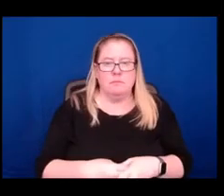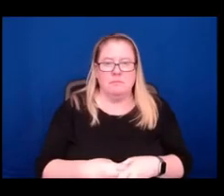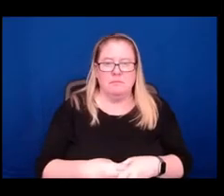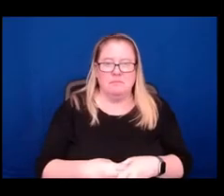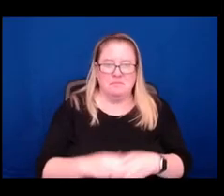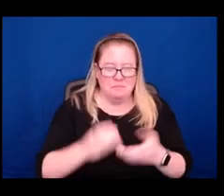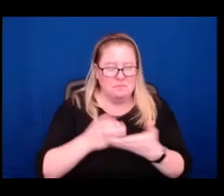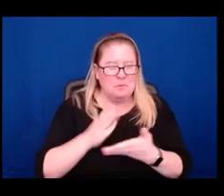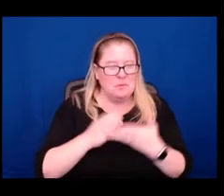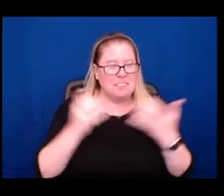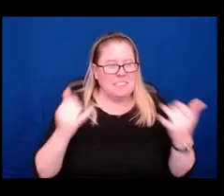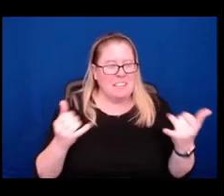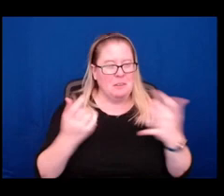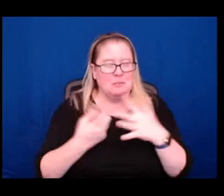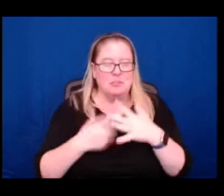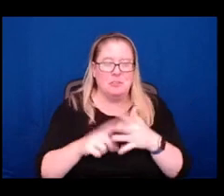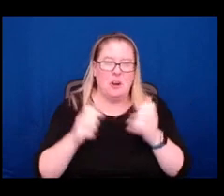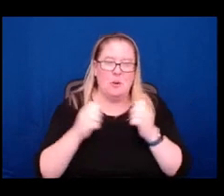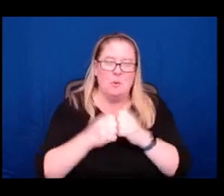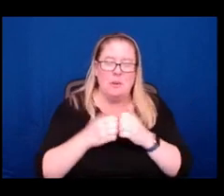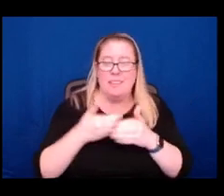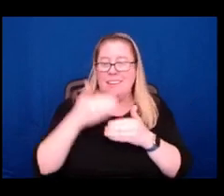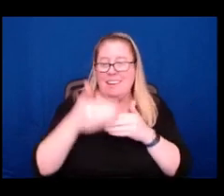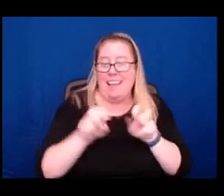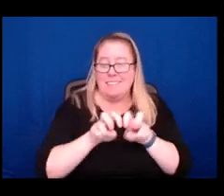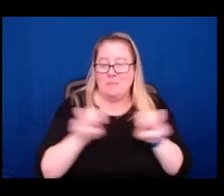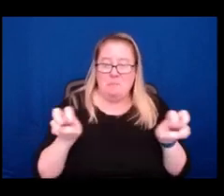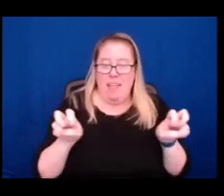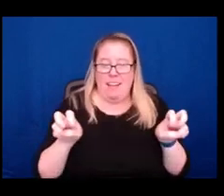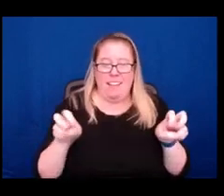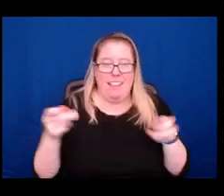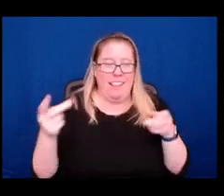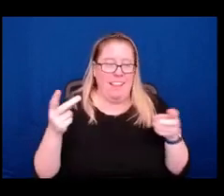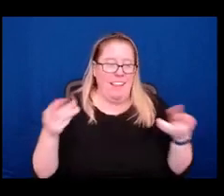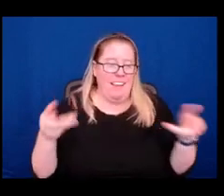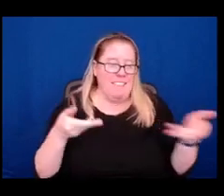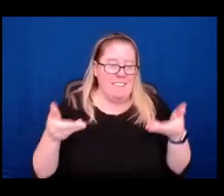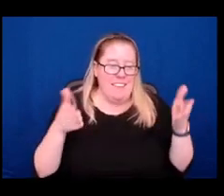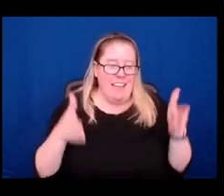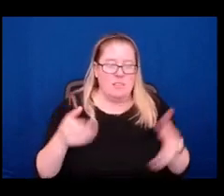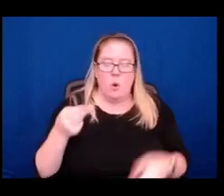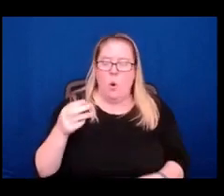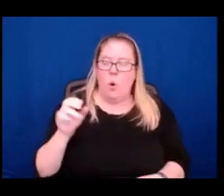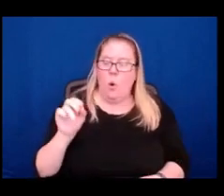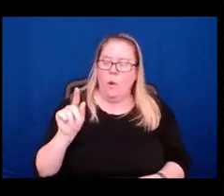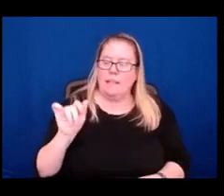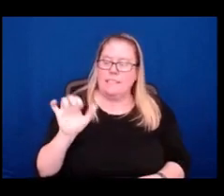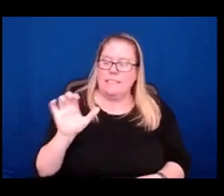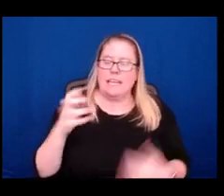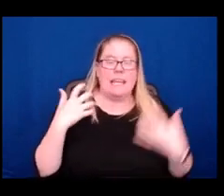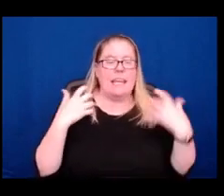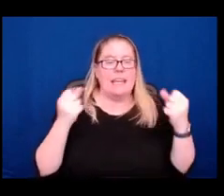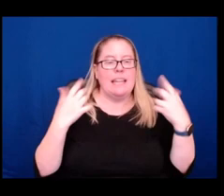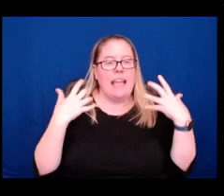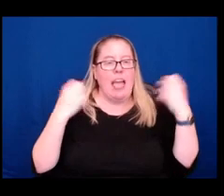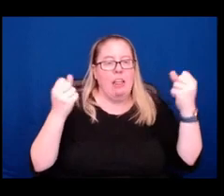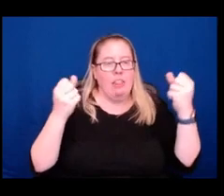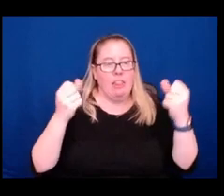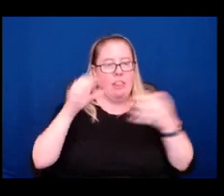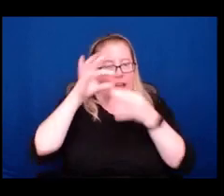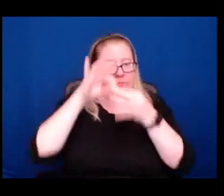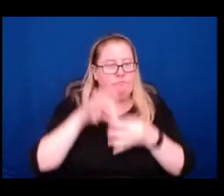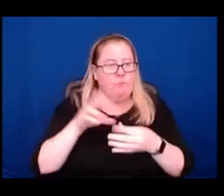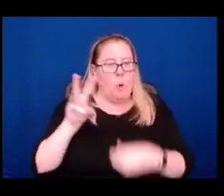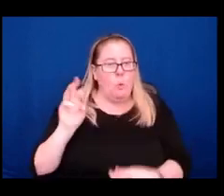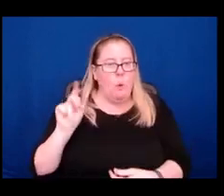it's time for us to get started with our next panel of guests. This is our Holistic Healing Health and Wellness panel. I'm really excited about this